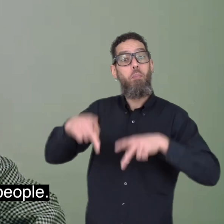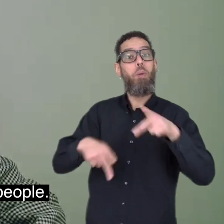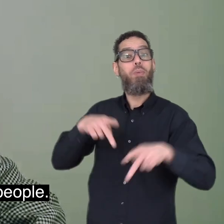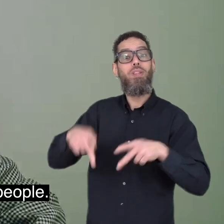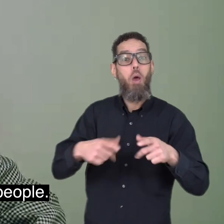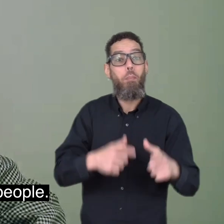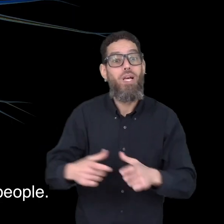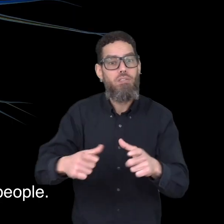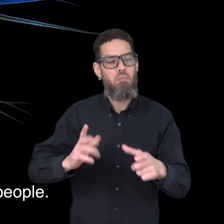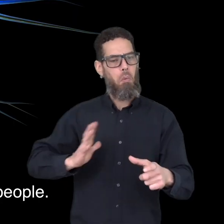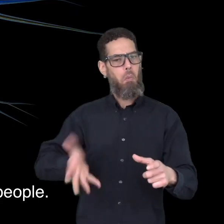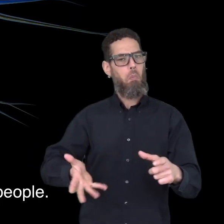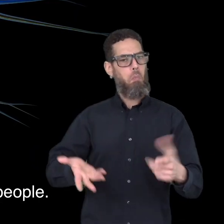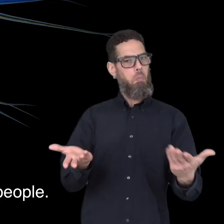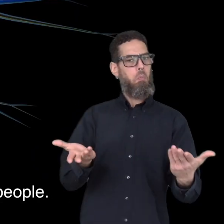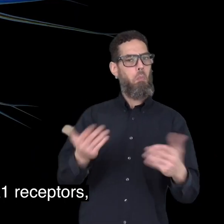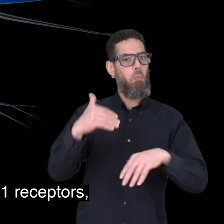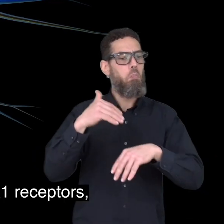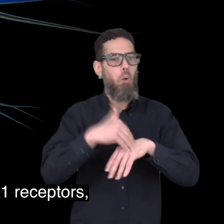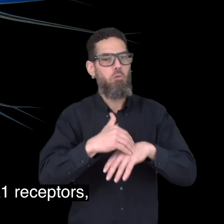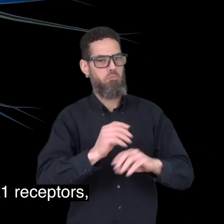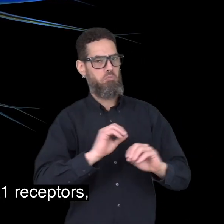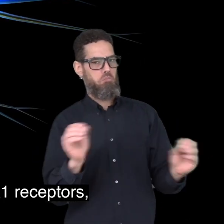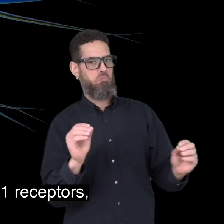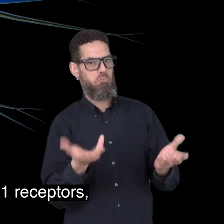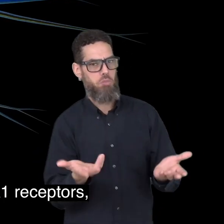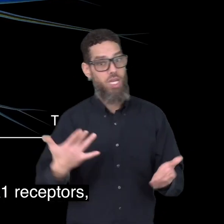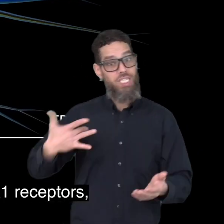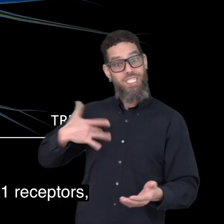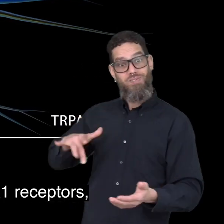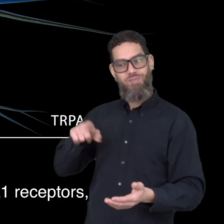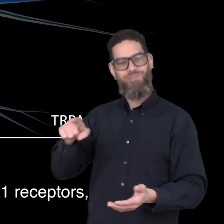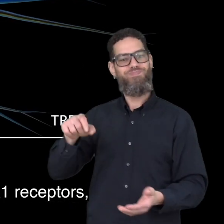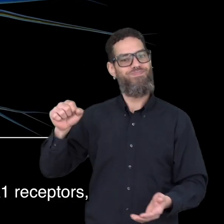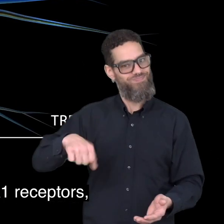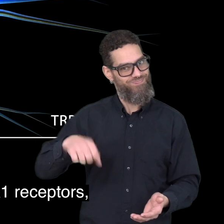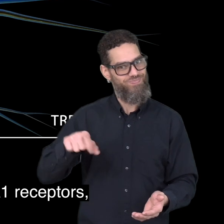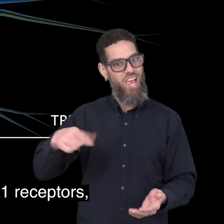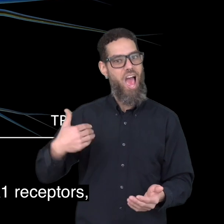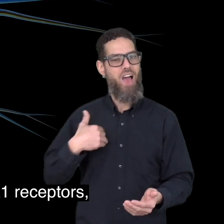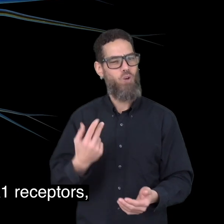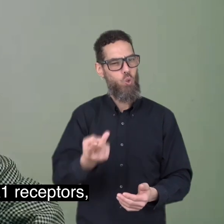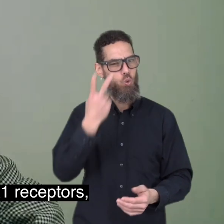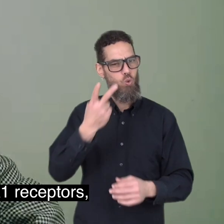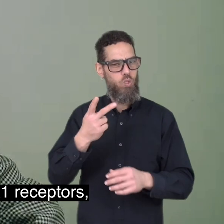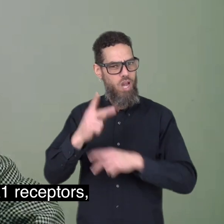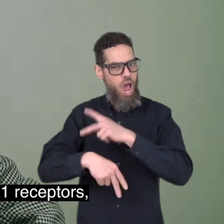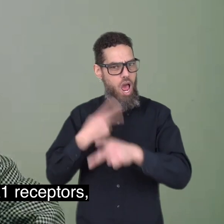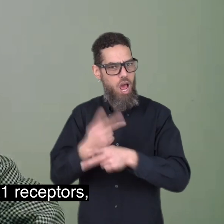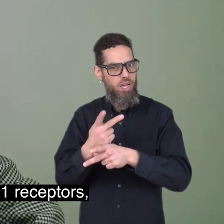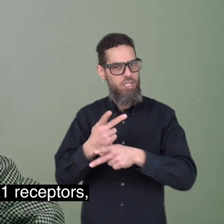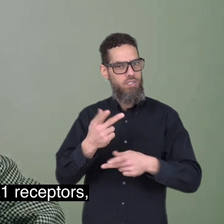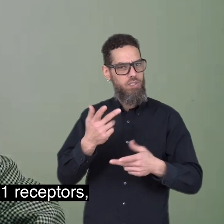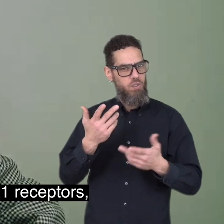people. These receptors are called TRPV1 and TRPA1 receptors, and they're commonly found